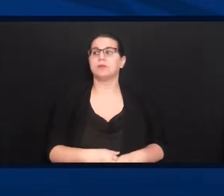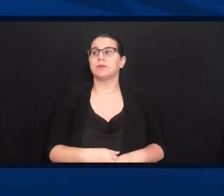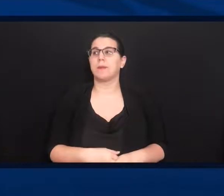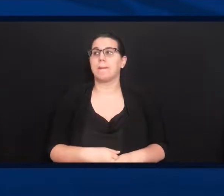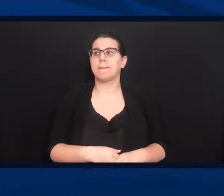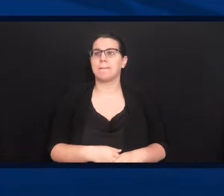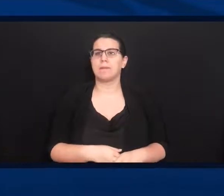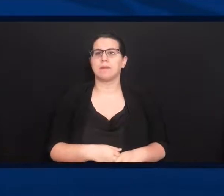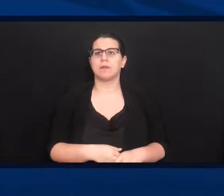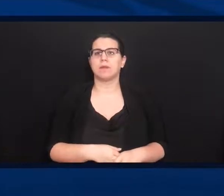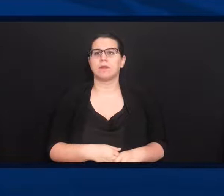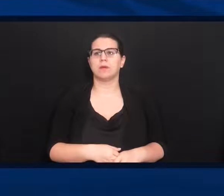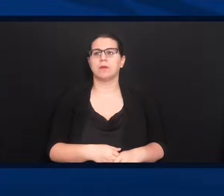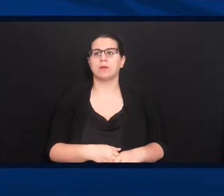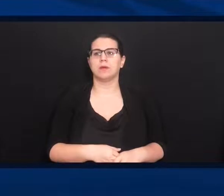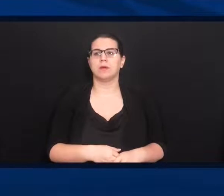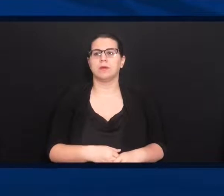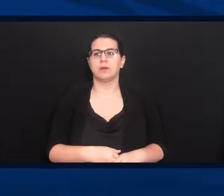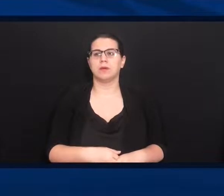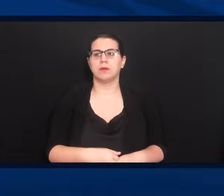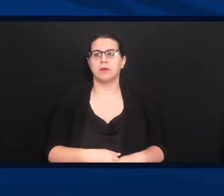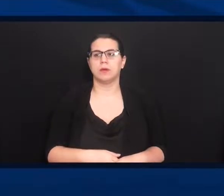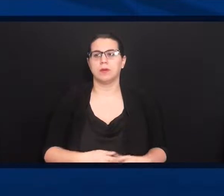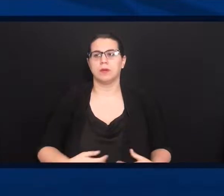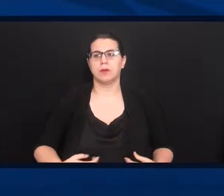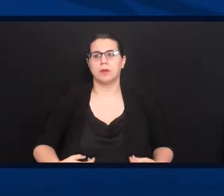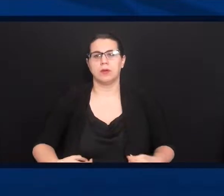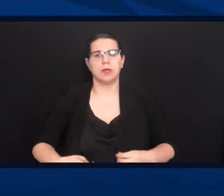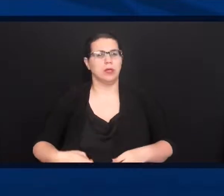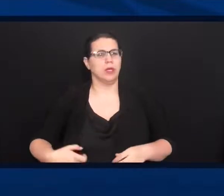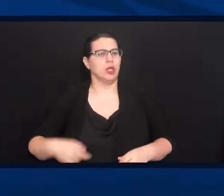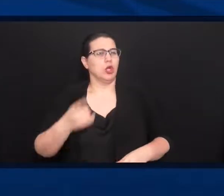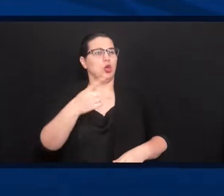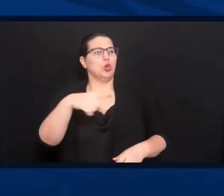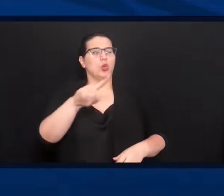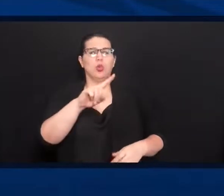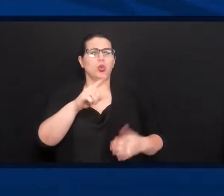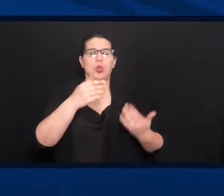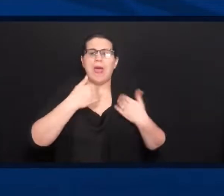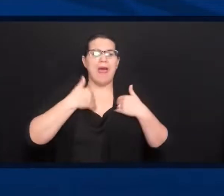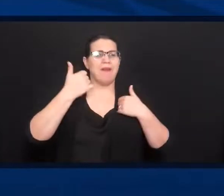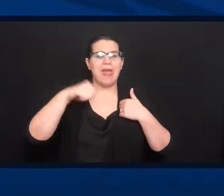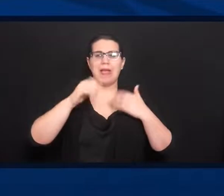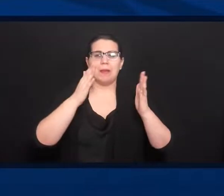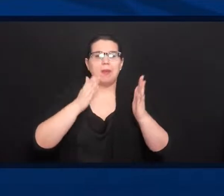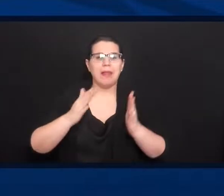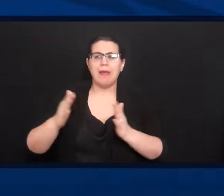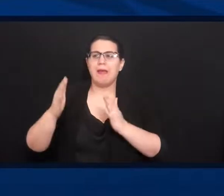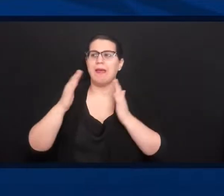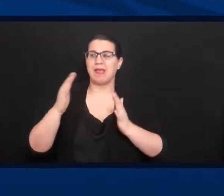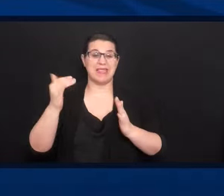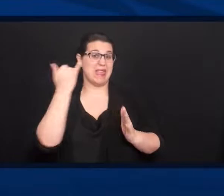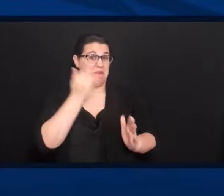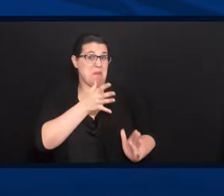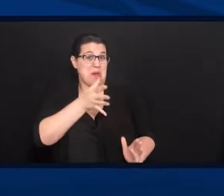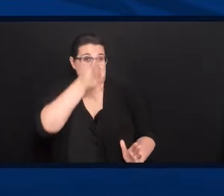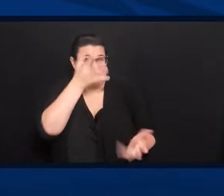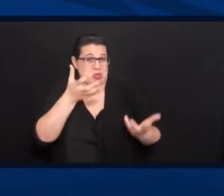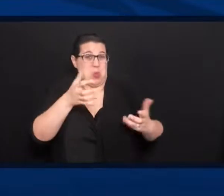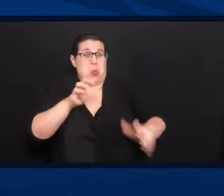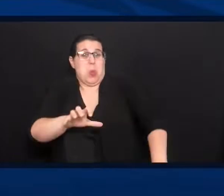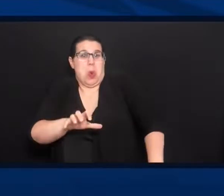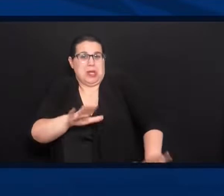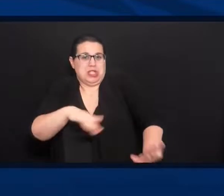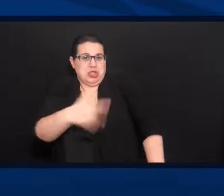any plans to address any potential hesitancy from parents or guardians who may not want to get their